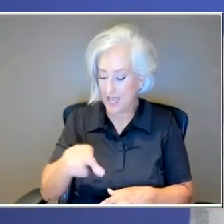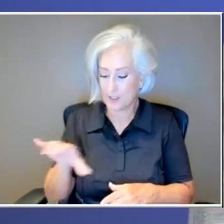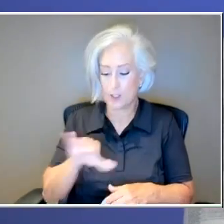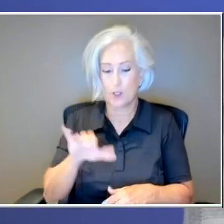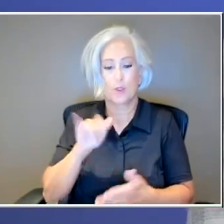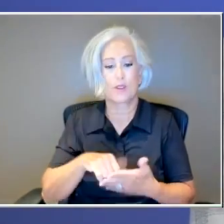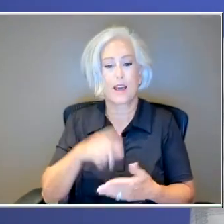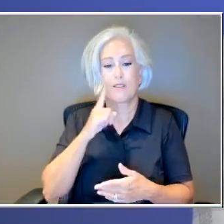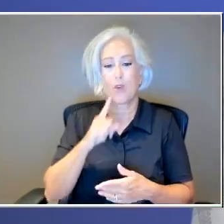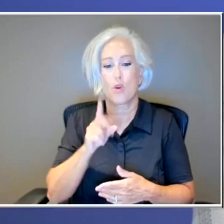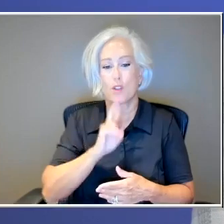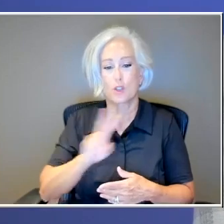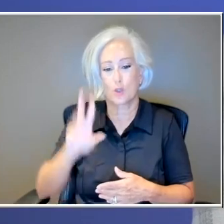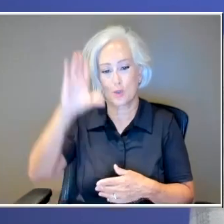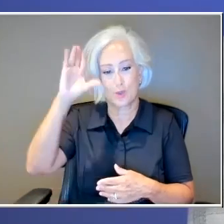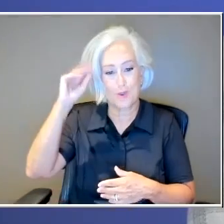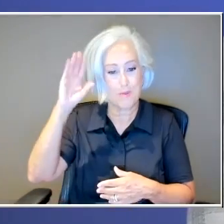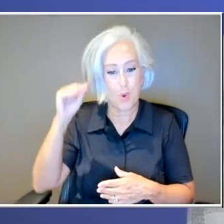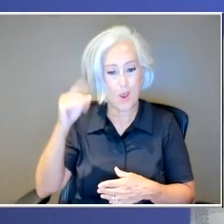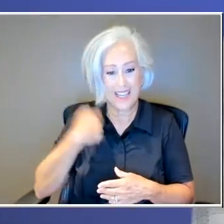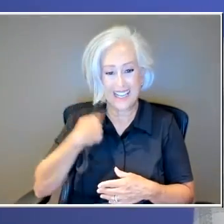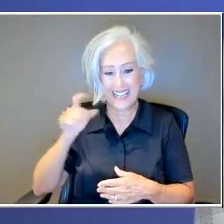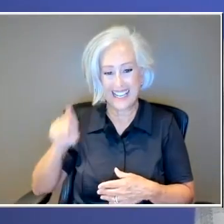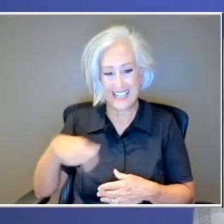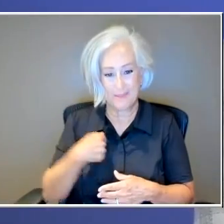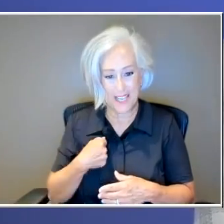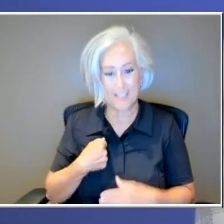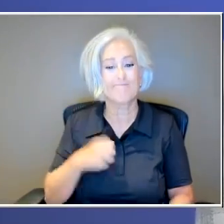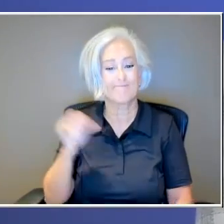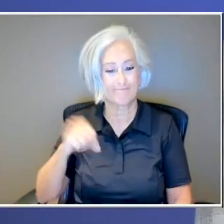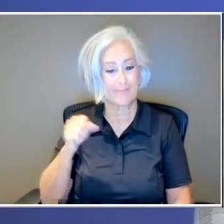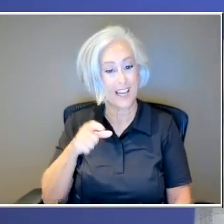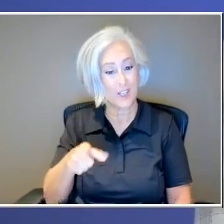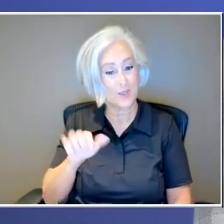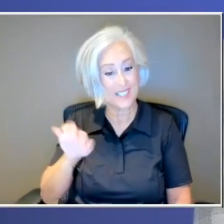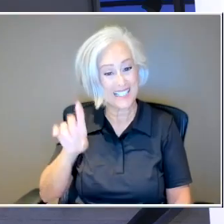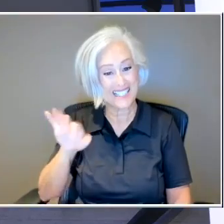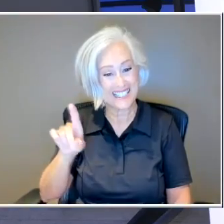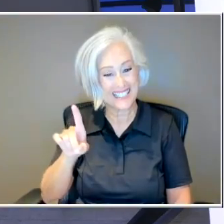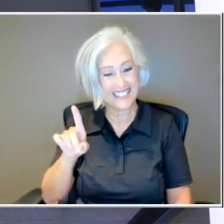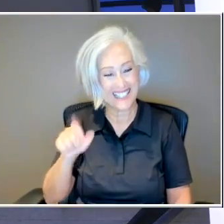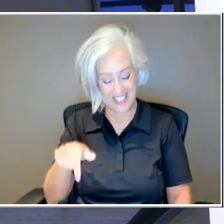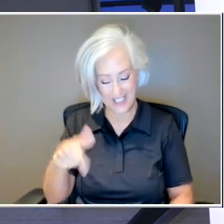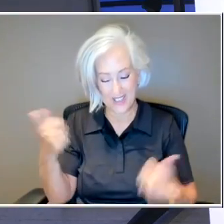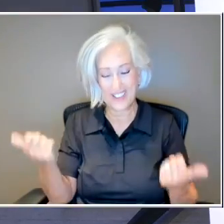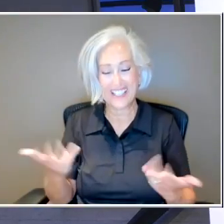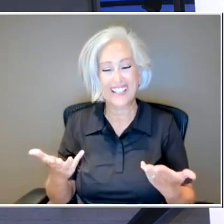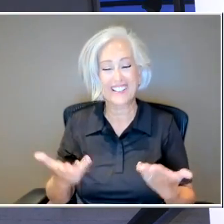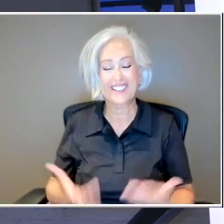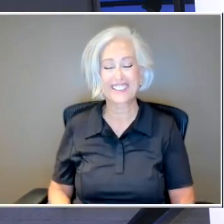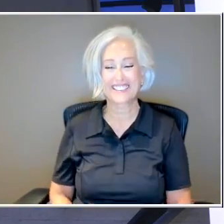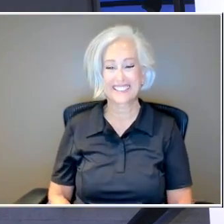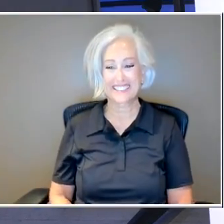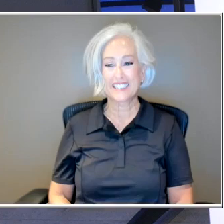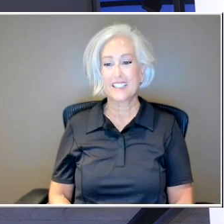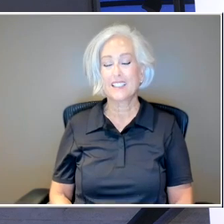he needs me, so Right. I did it. He needs you well. And you did. Yeah. Yes. And Which here is you are. Amazing. And Yes. here you are. Yeah. Be sure to ask your questions. You can use the chat